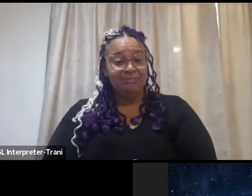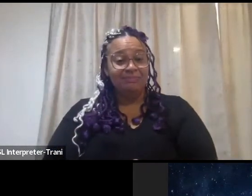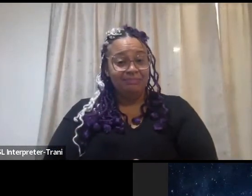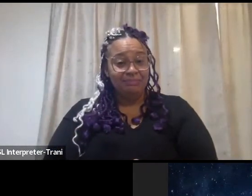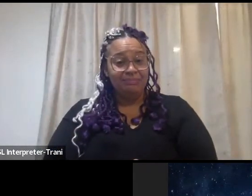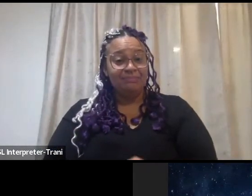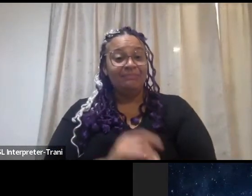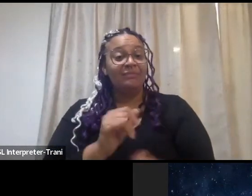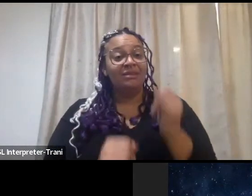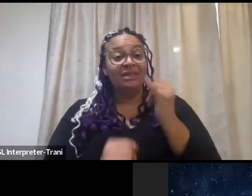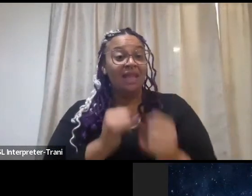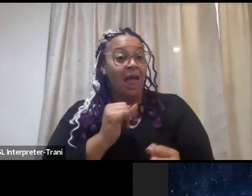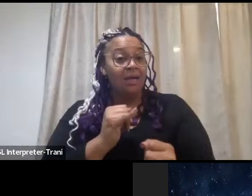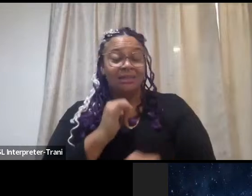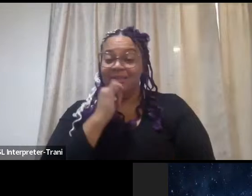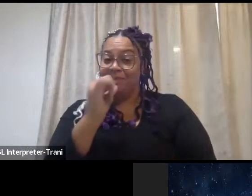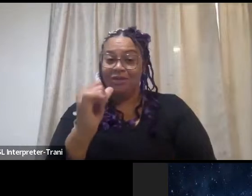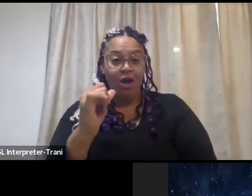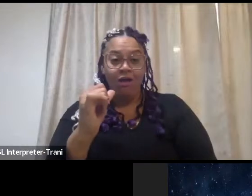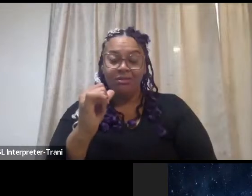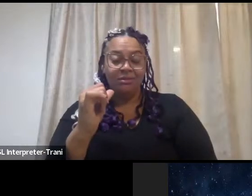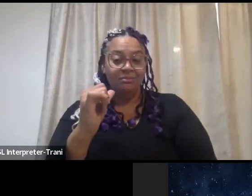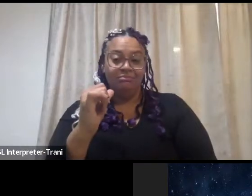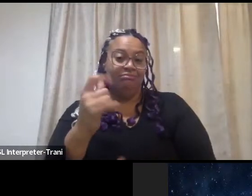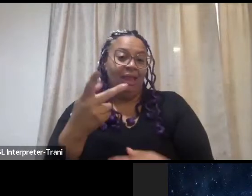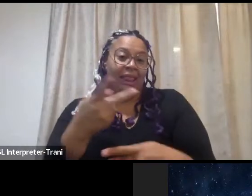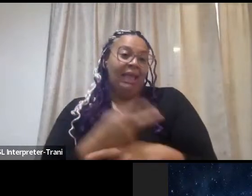Last but not least,